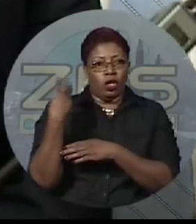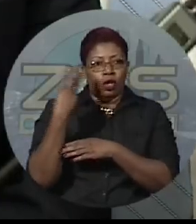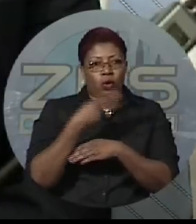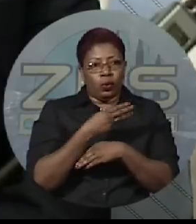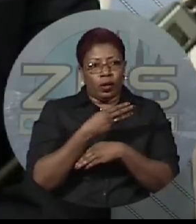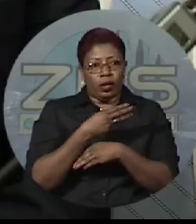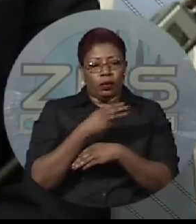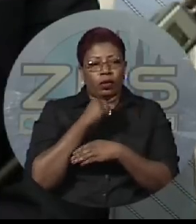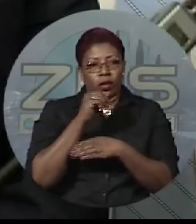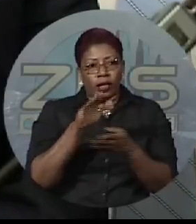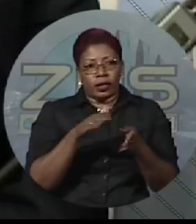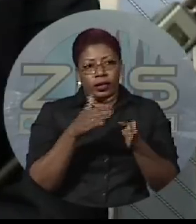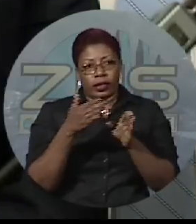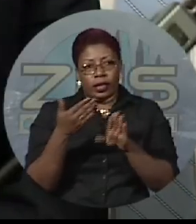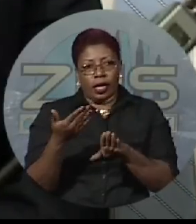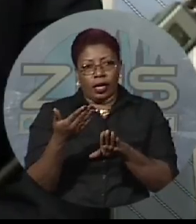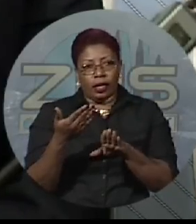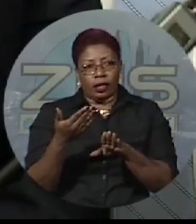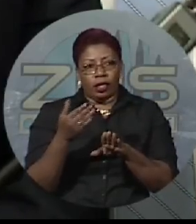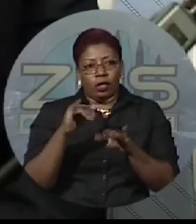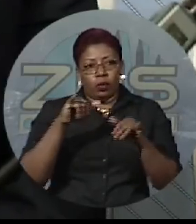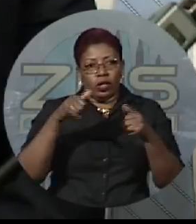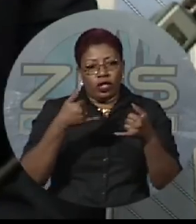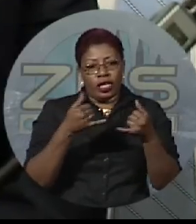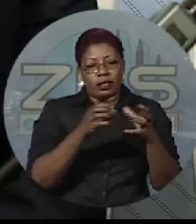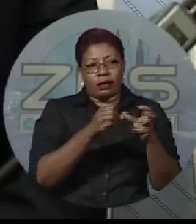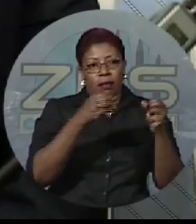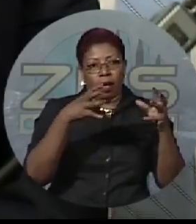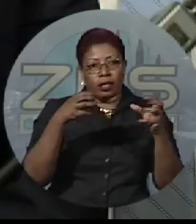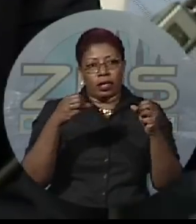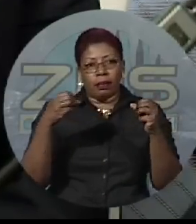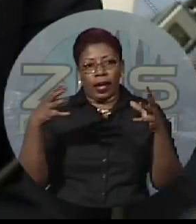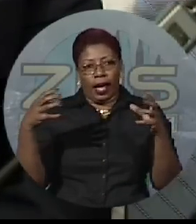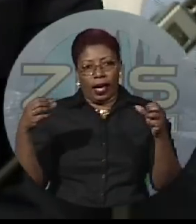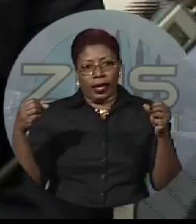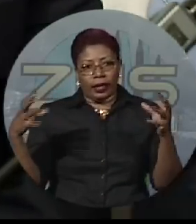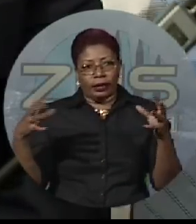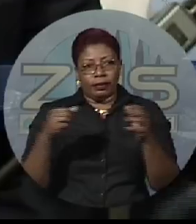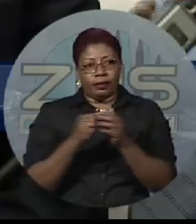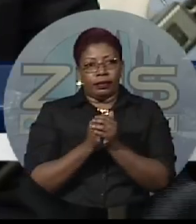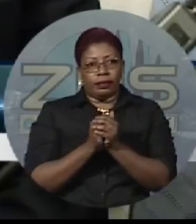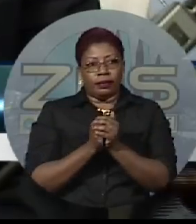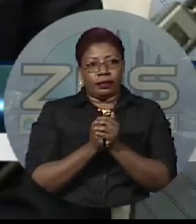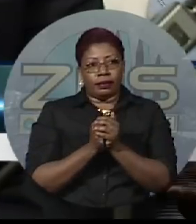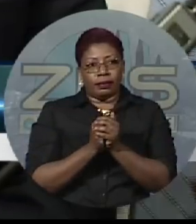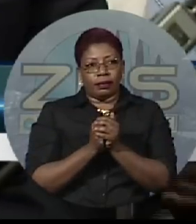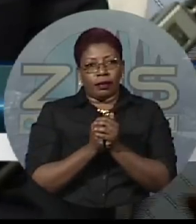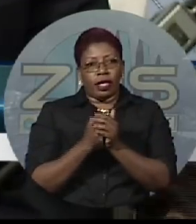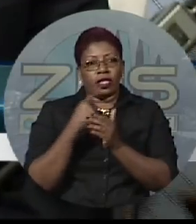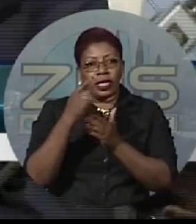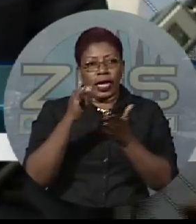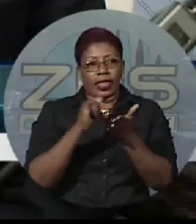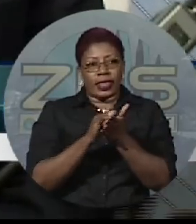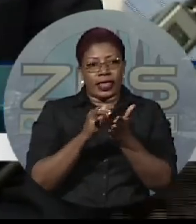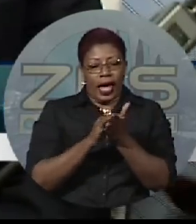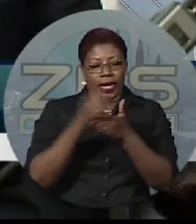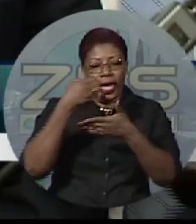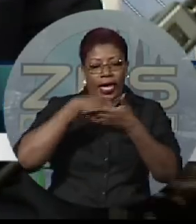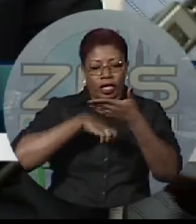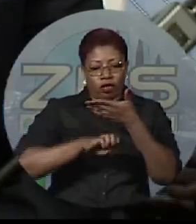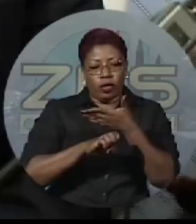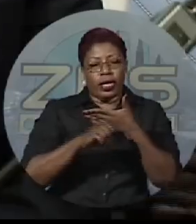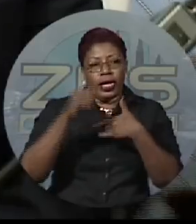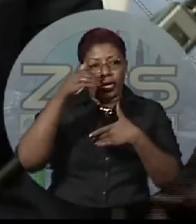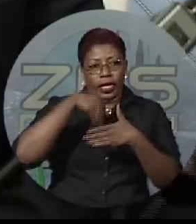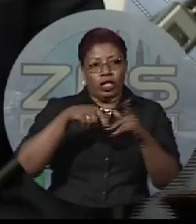don't die. No. We just multiply. Yeah. Reverend Emmanuel made it clear that her initial entry into